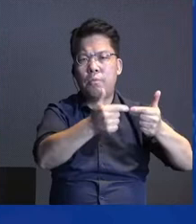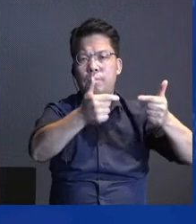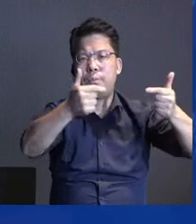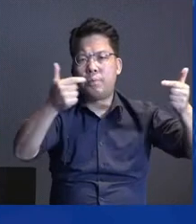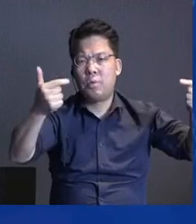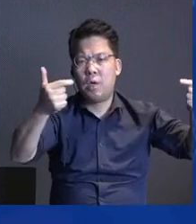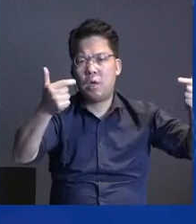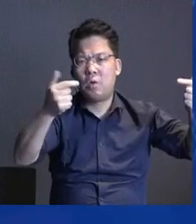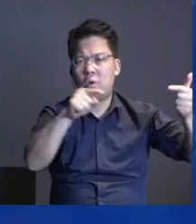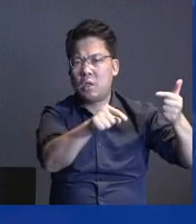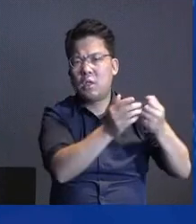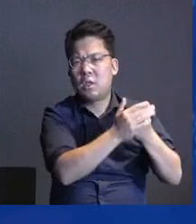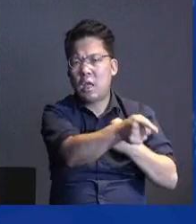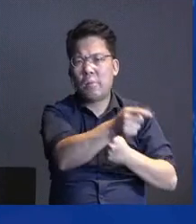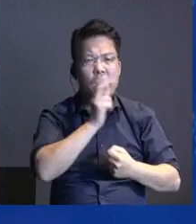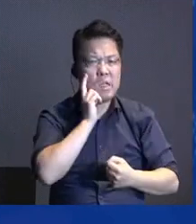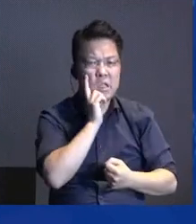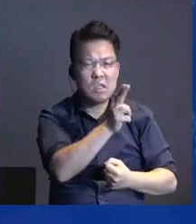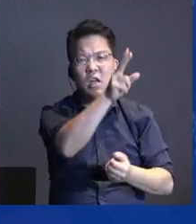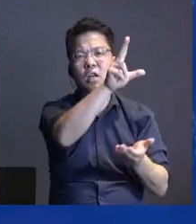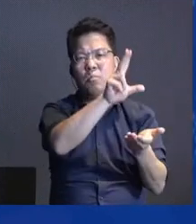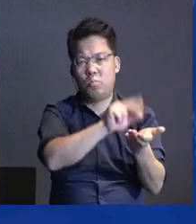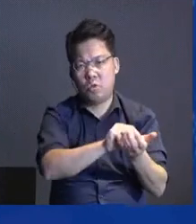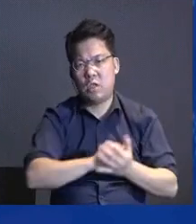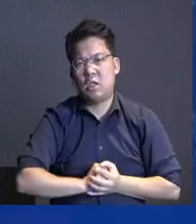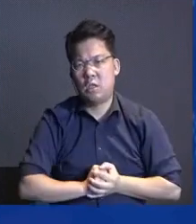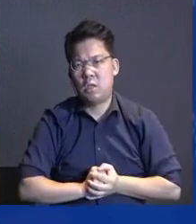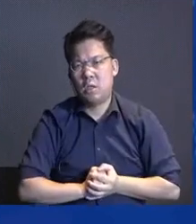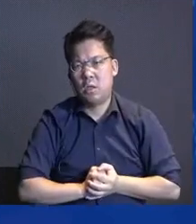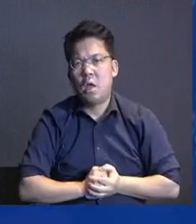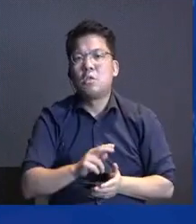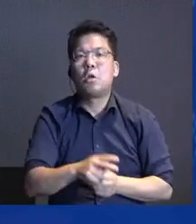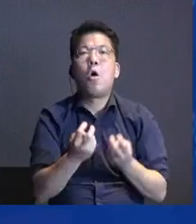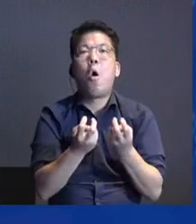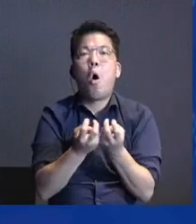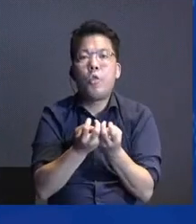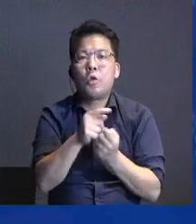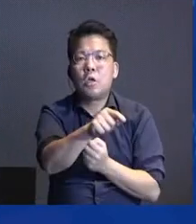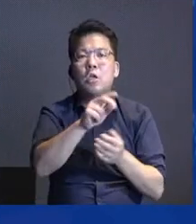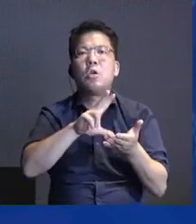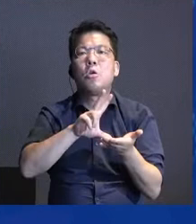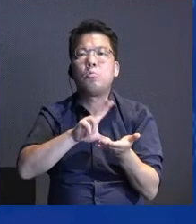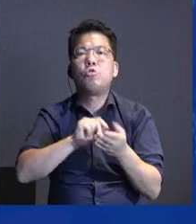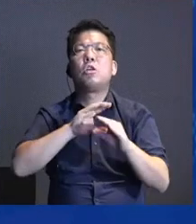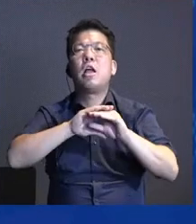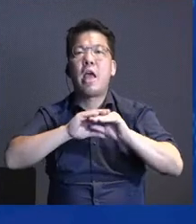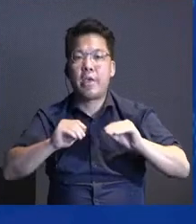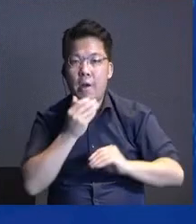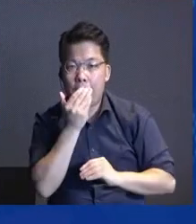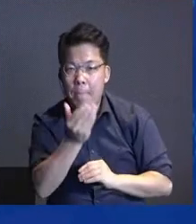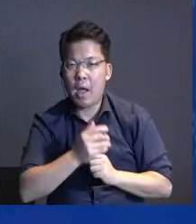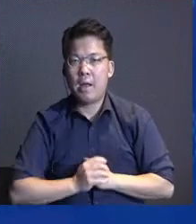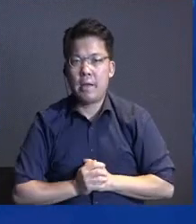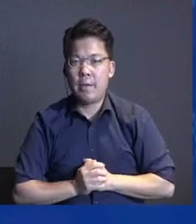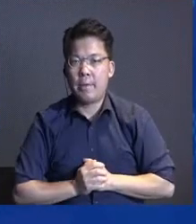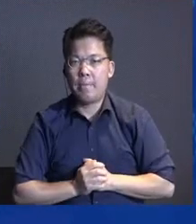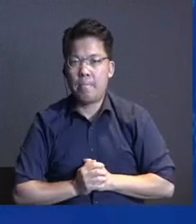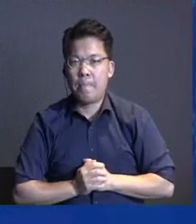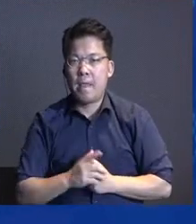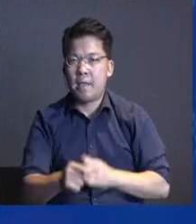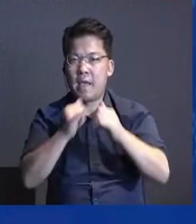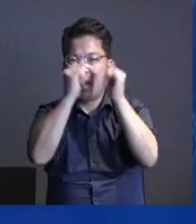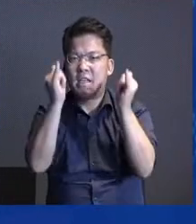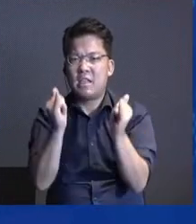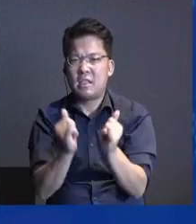How to reduce social isolation? It is known that increasing social connections